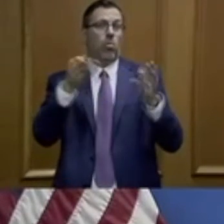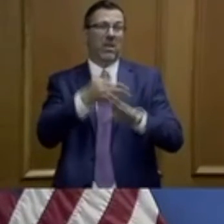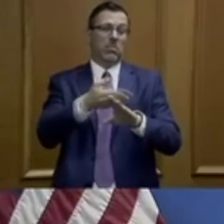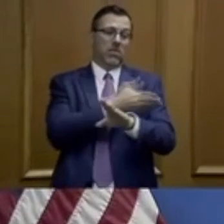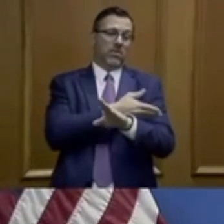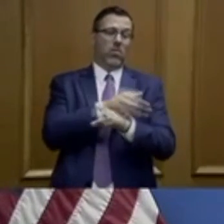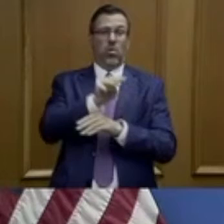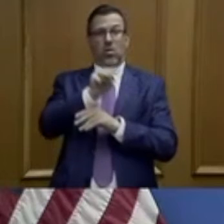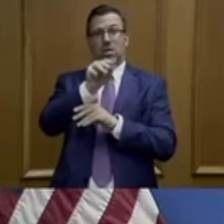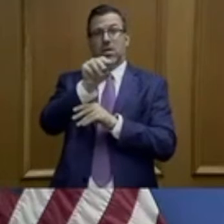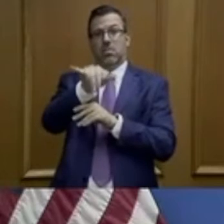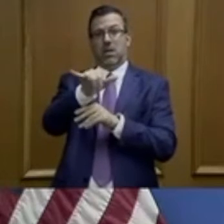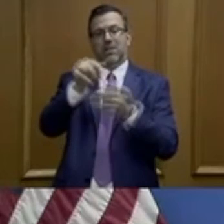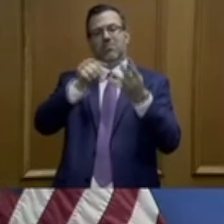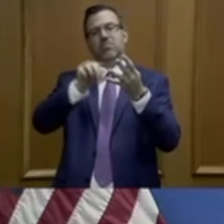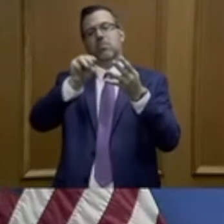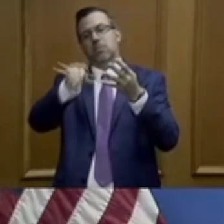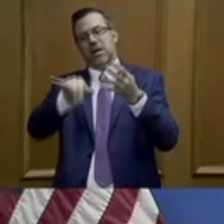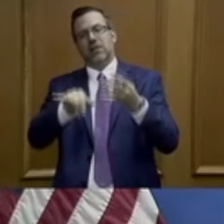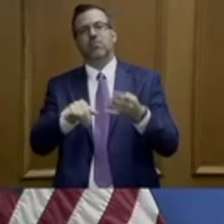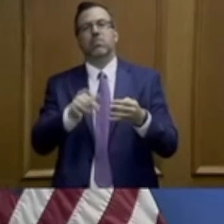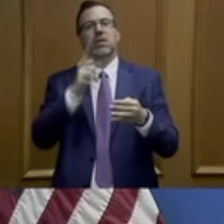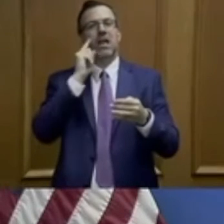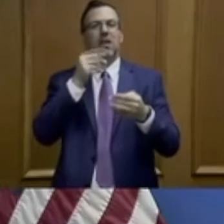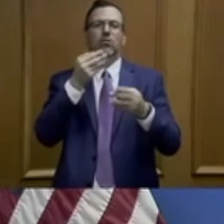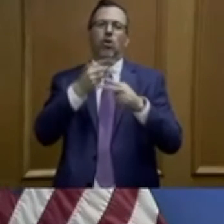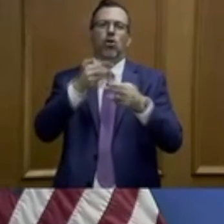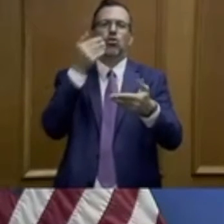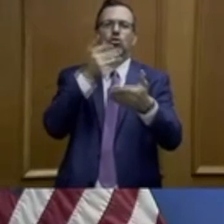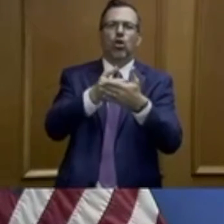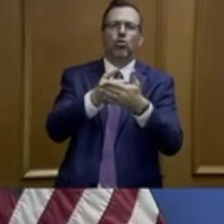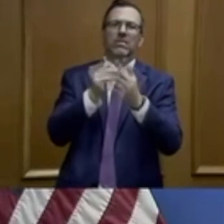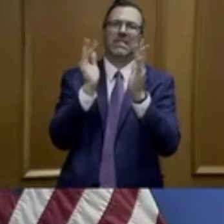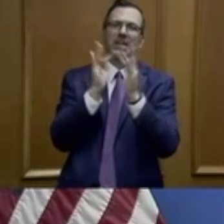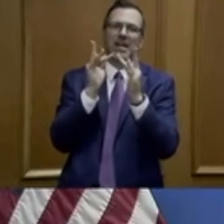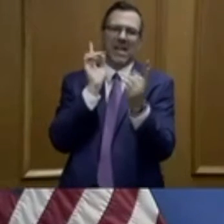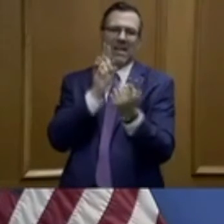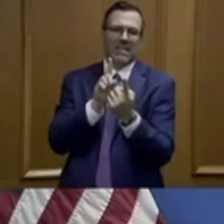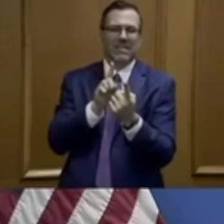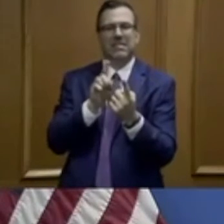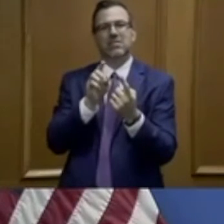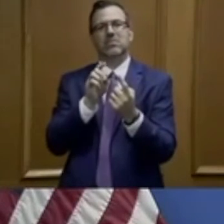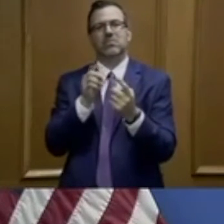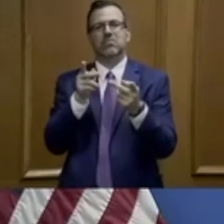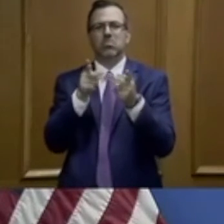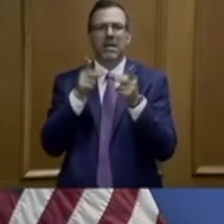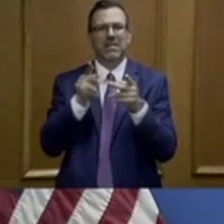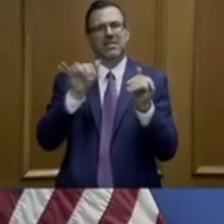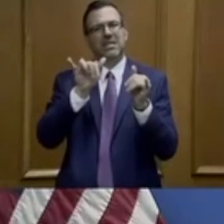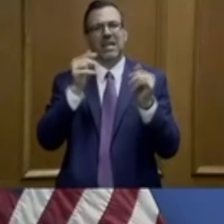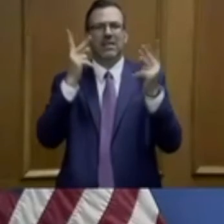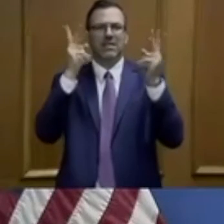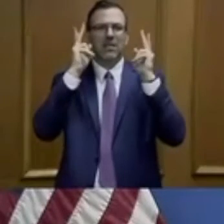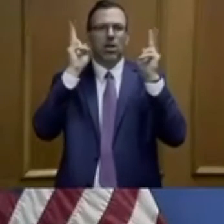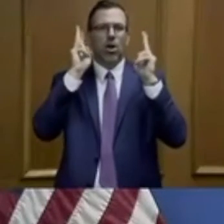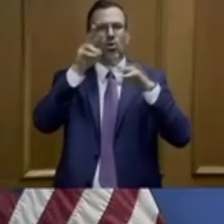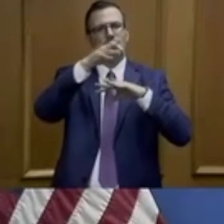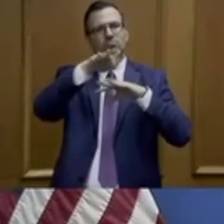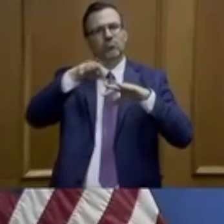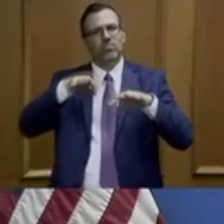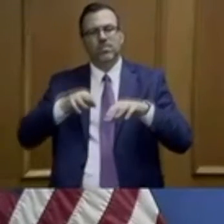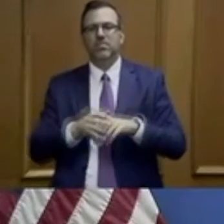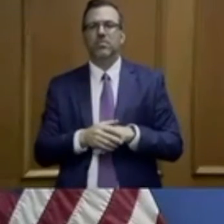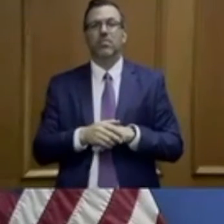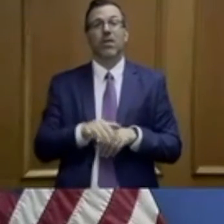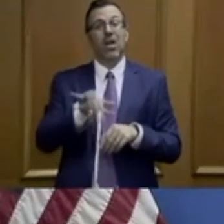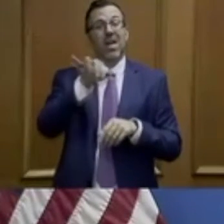example of this, as you may have heard, is close contact services like salons and barbershops. Today I'm announcing that close